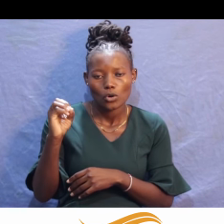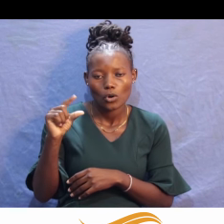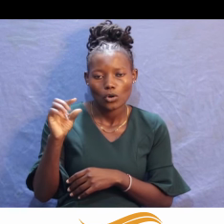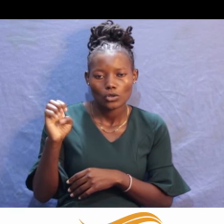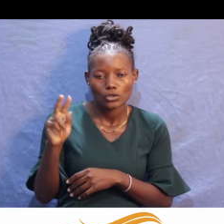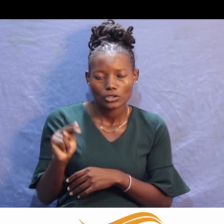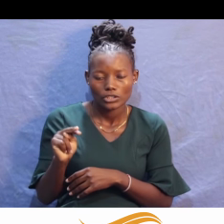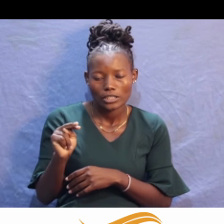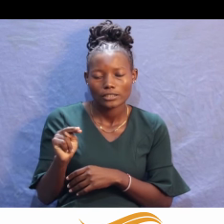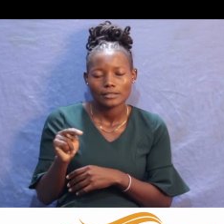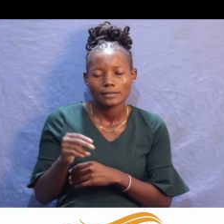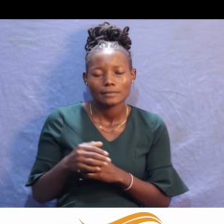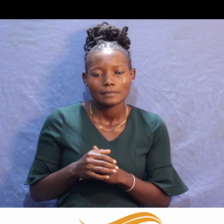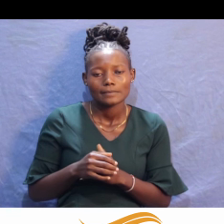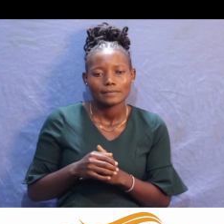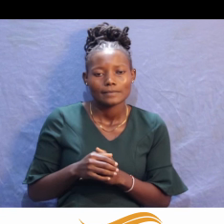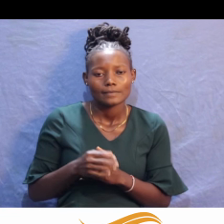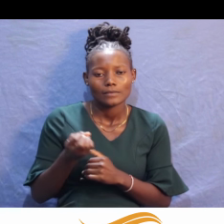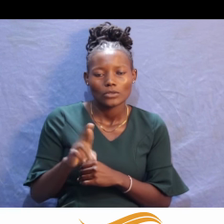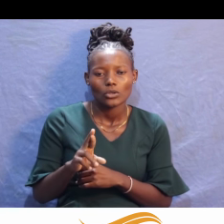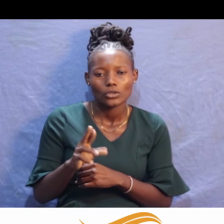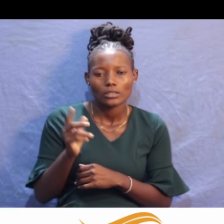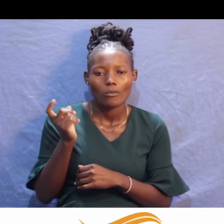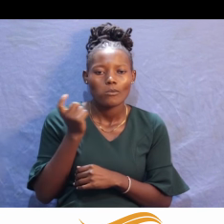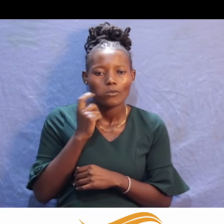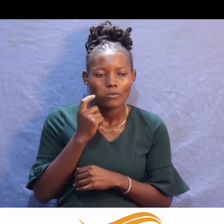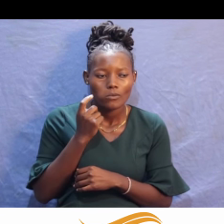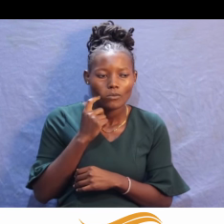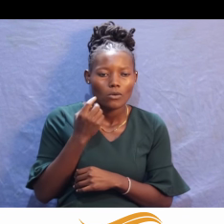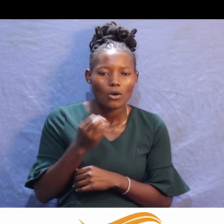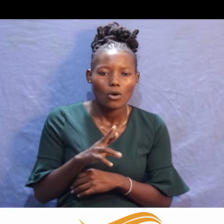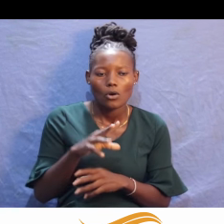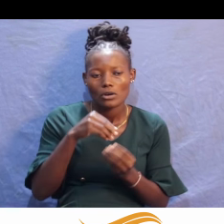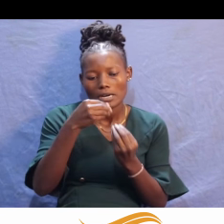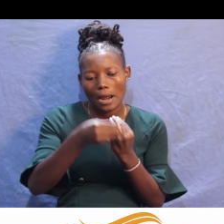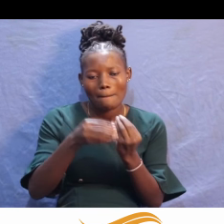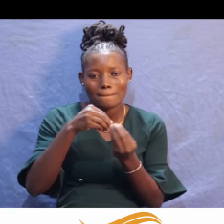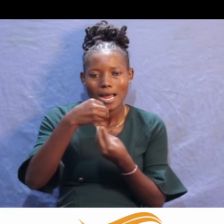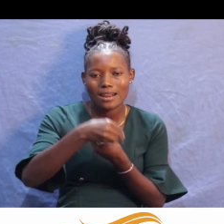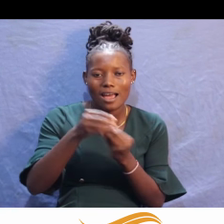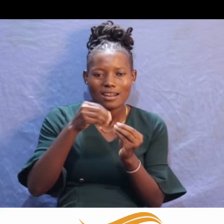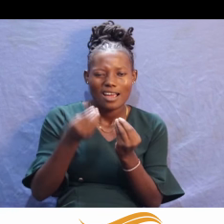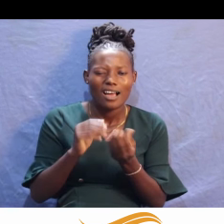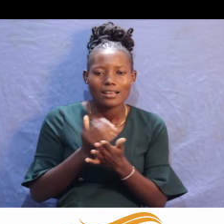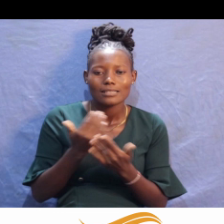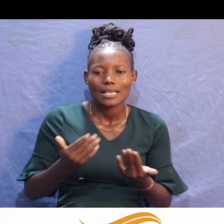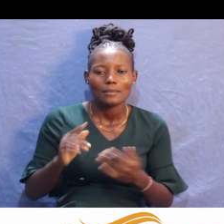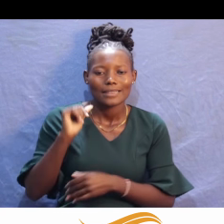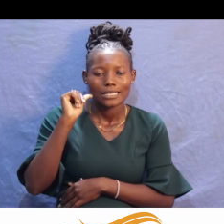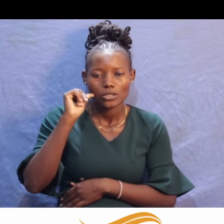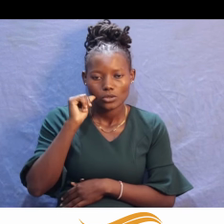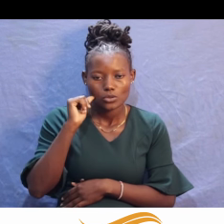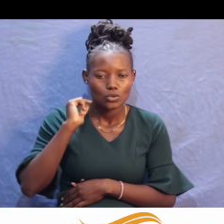packets, you can get, or candy, or a banana, something sweet